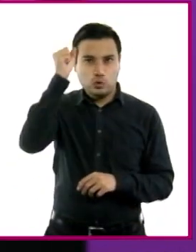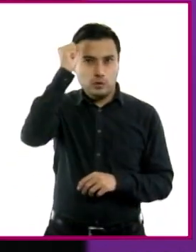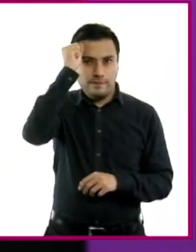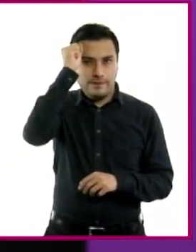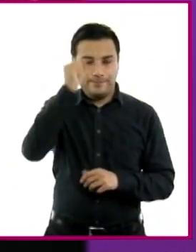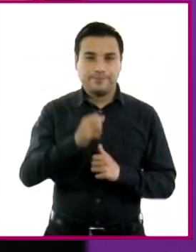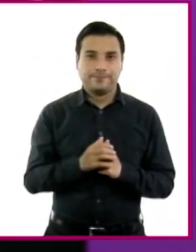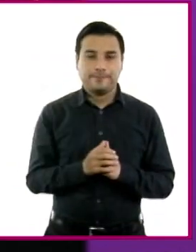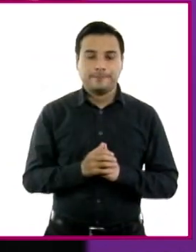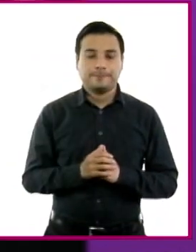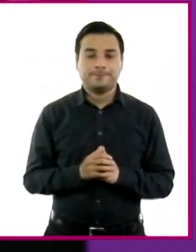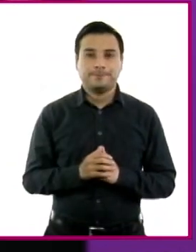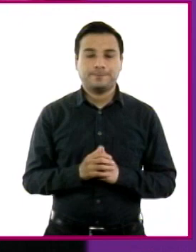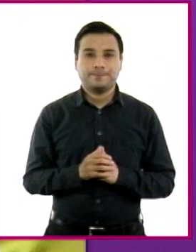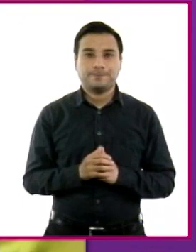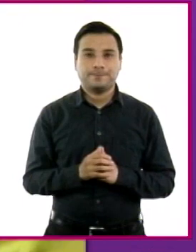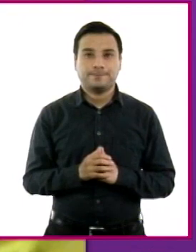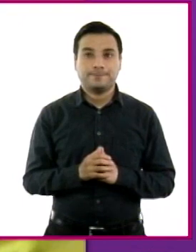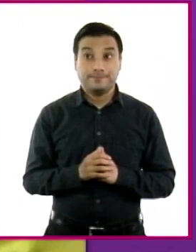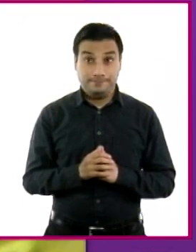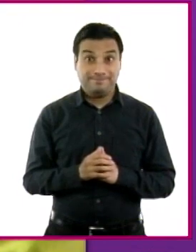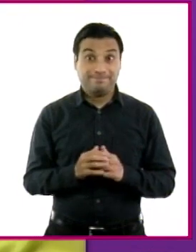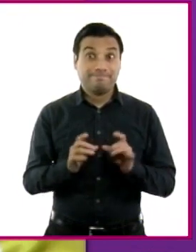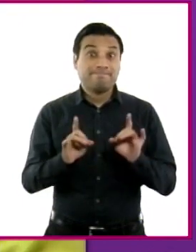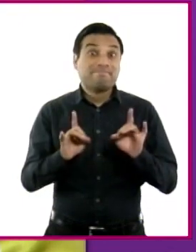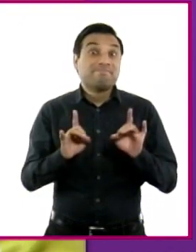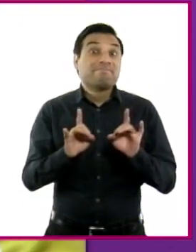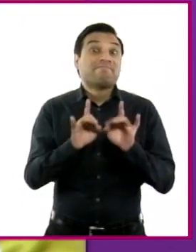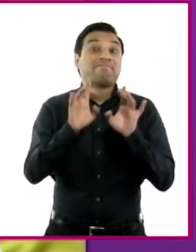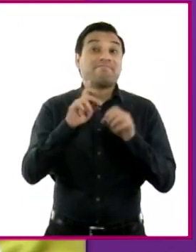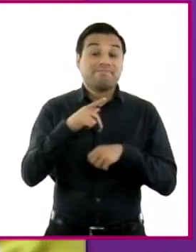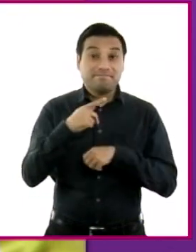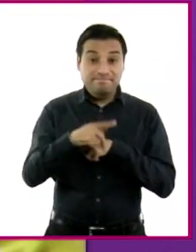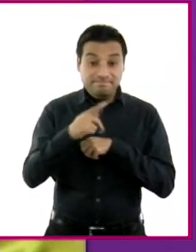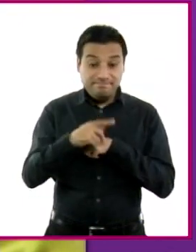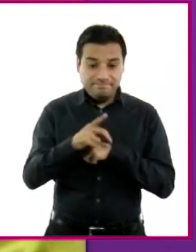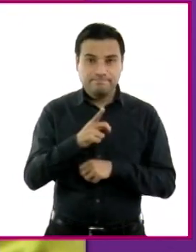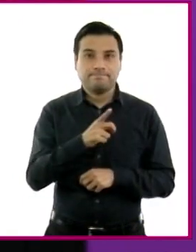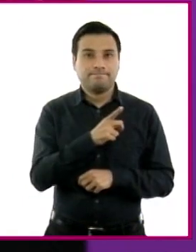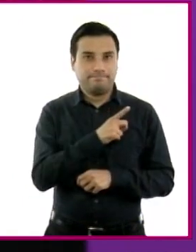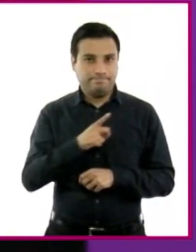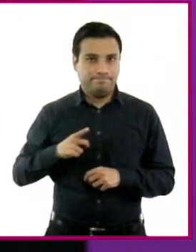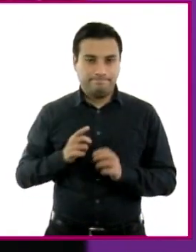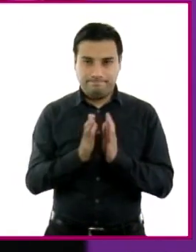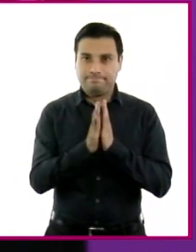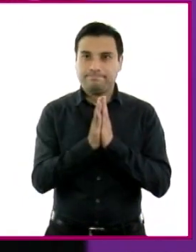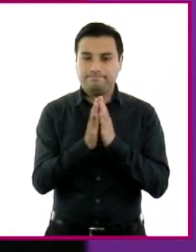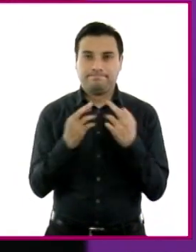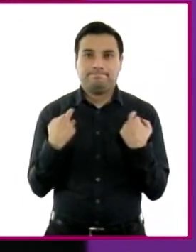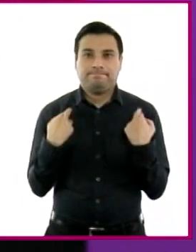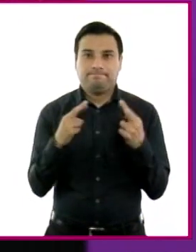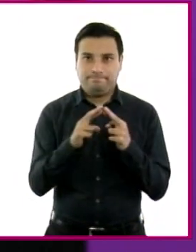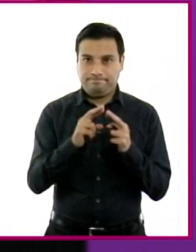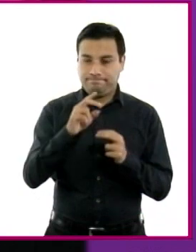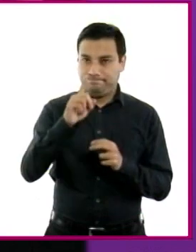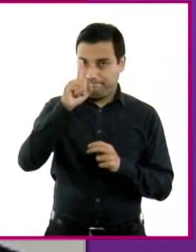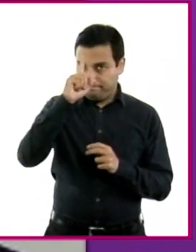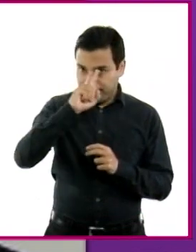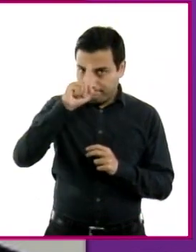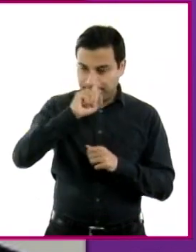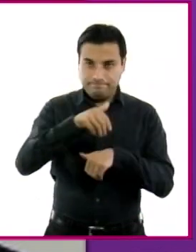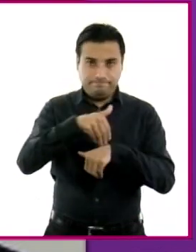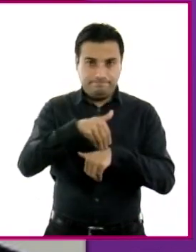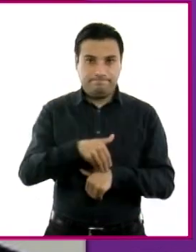Okay. During an emergency, we have to follow the instructions that the teacher gives us.